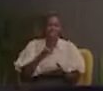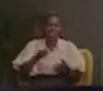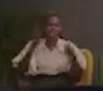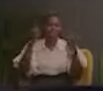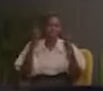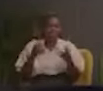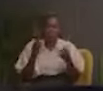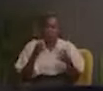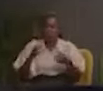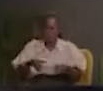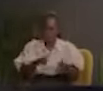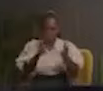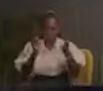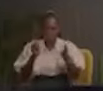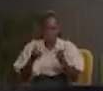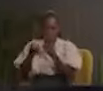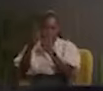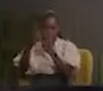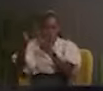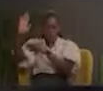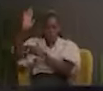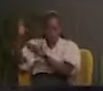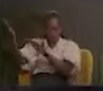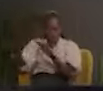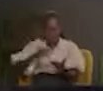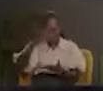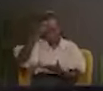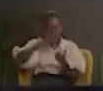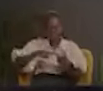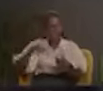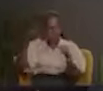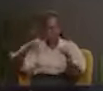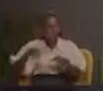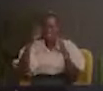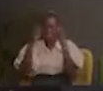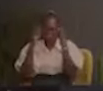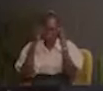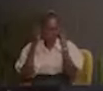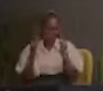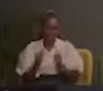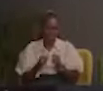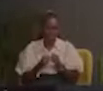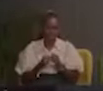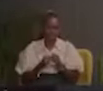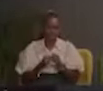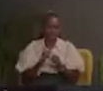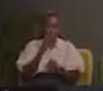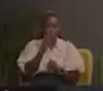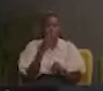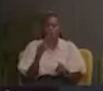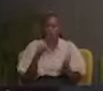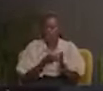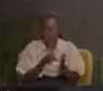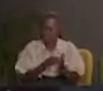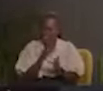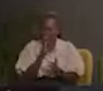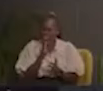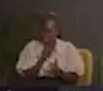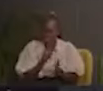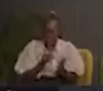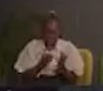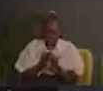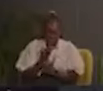ways that God brings men into this experience of the Zoe life. One of it is through